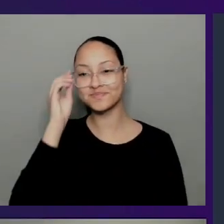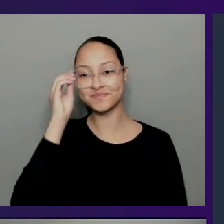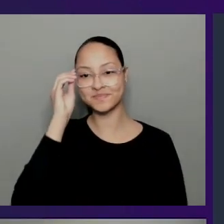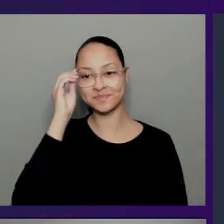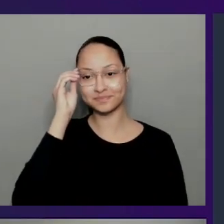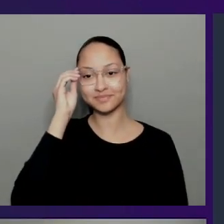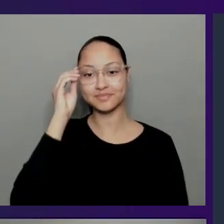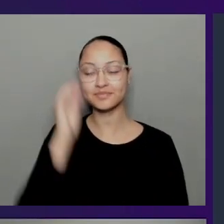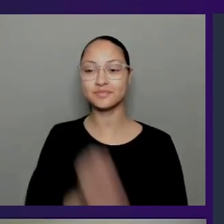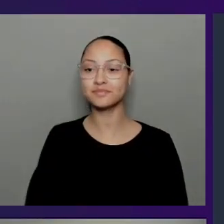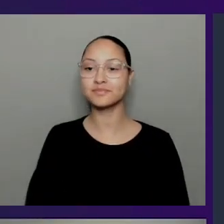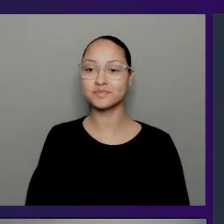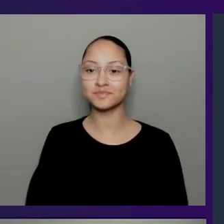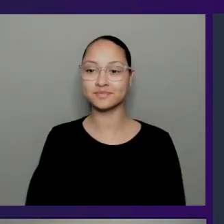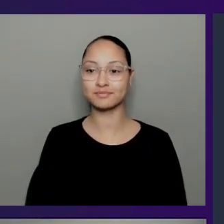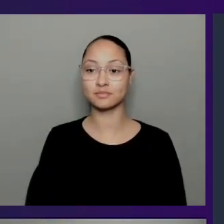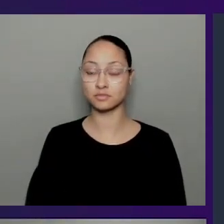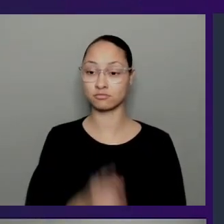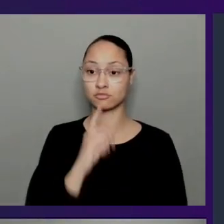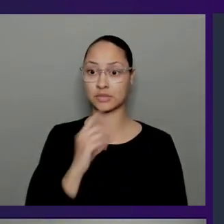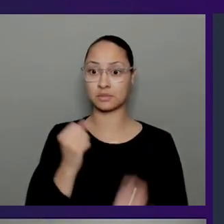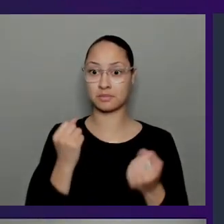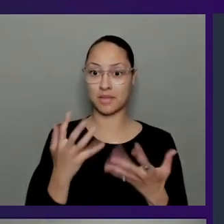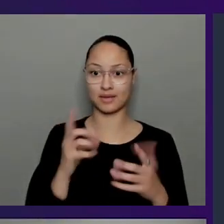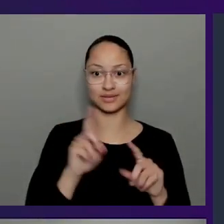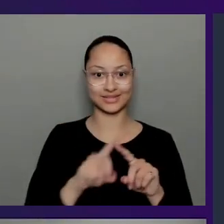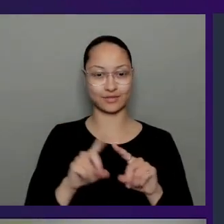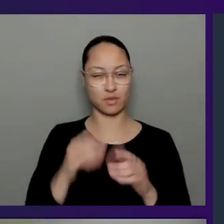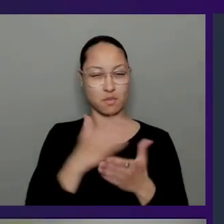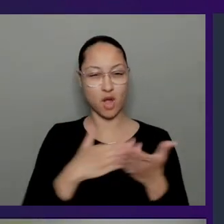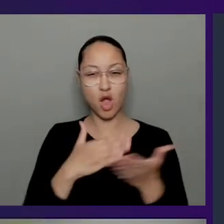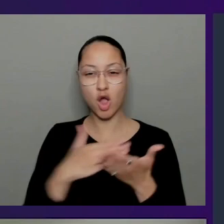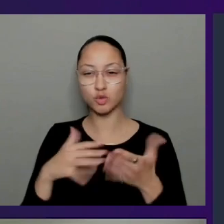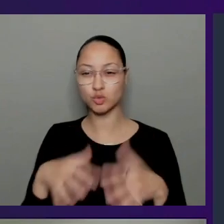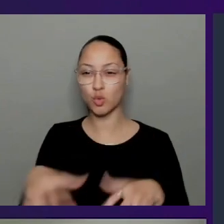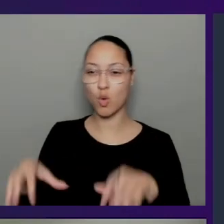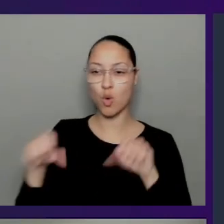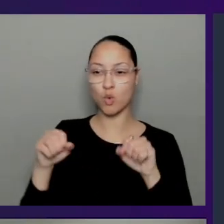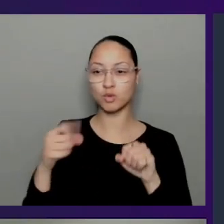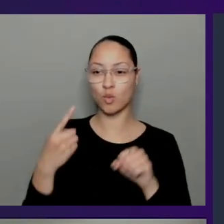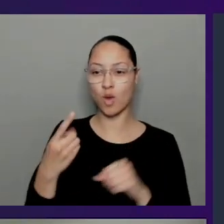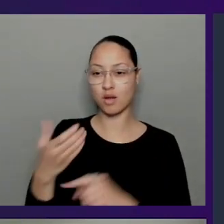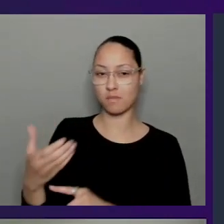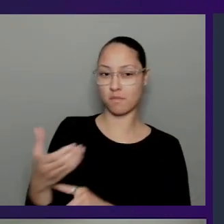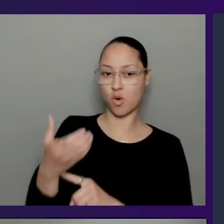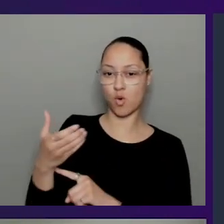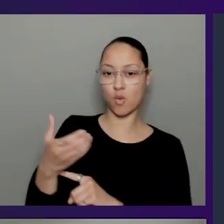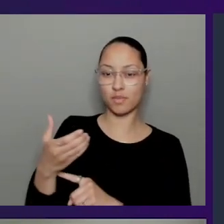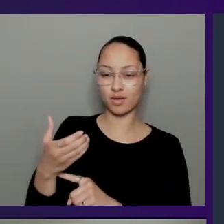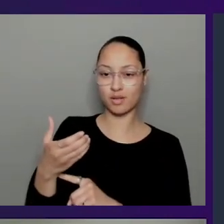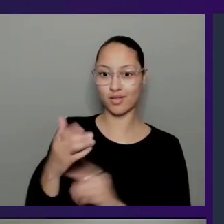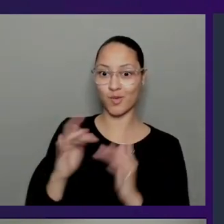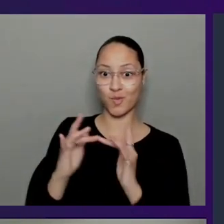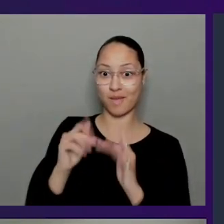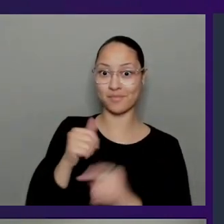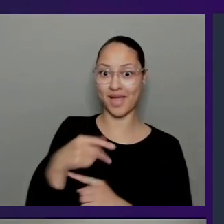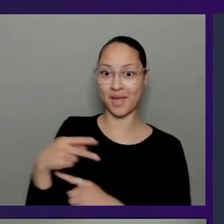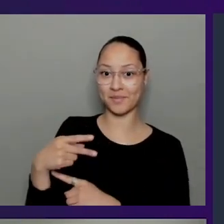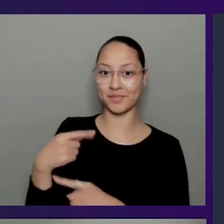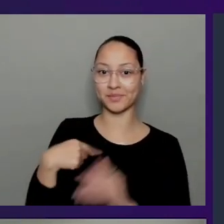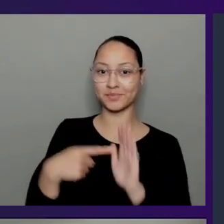So there's a lot of moving parts to hosting a modern web app. And what I'm trying to show you on the screen